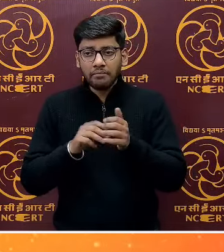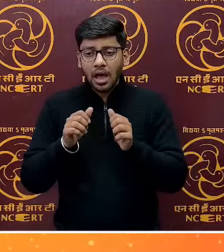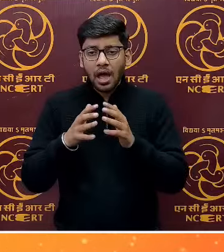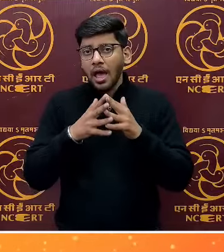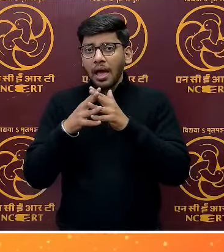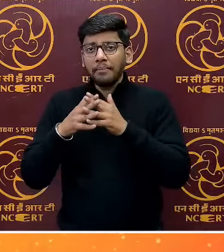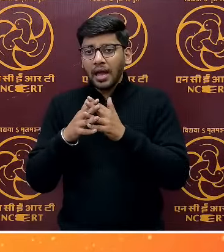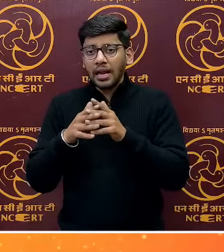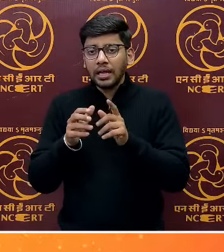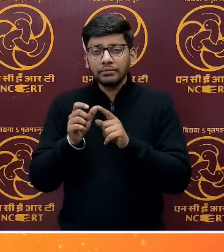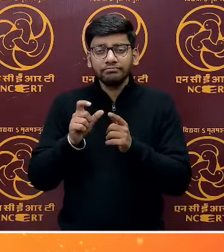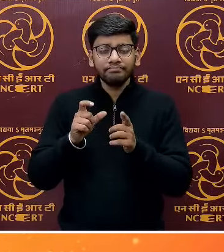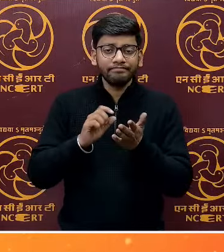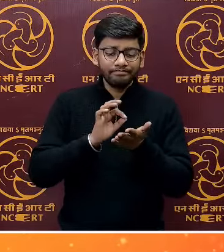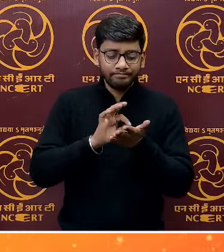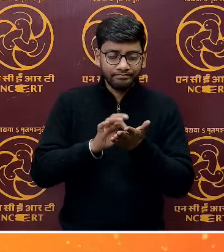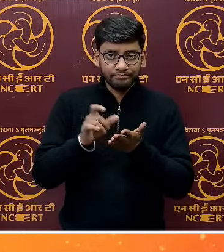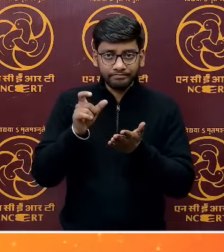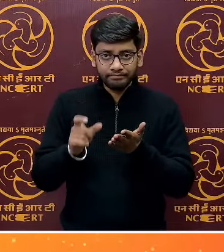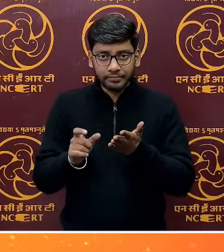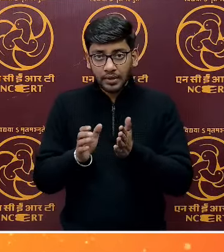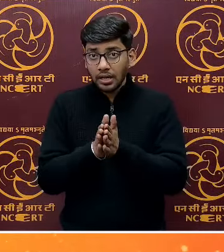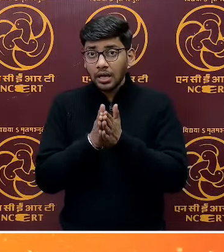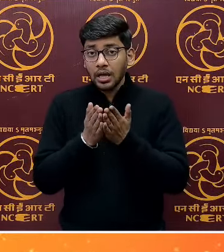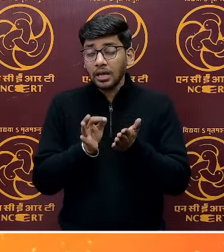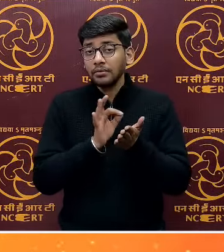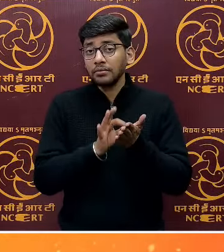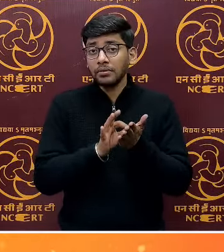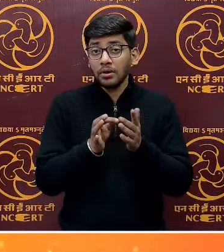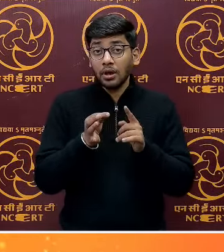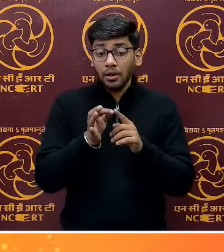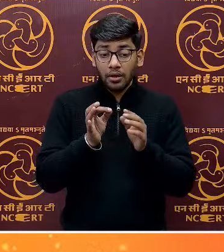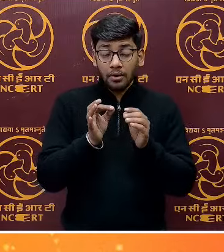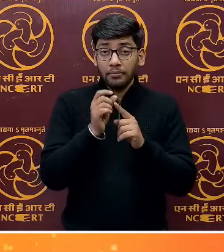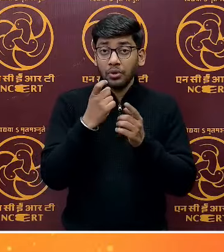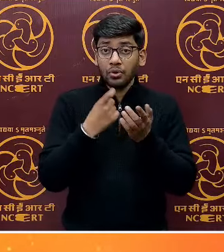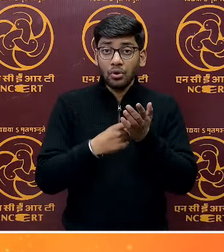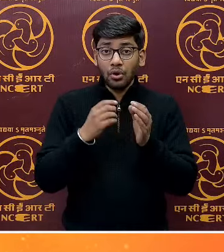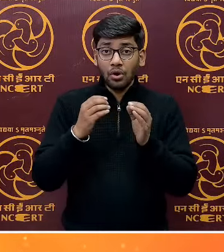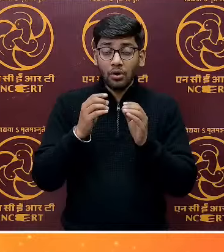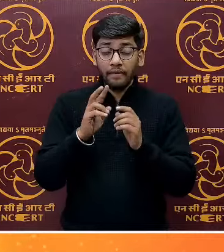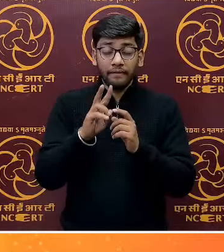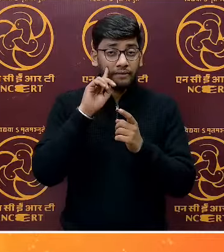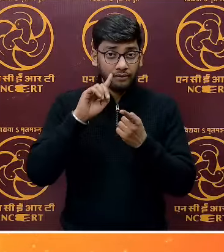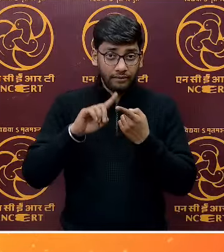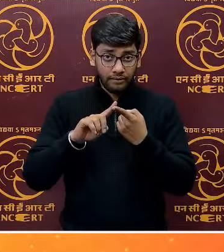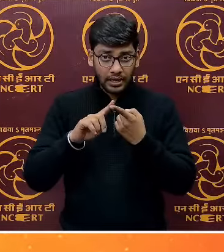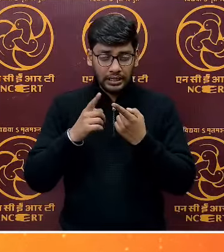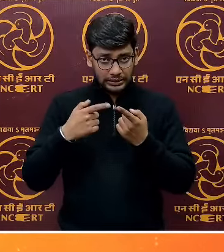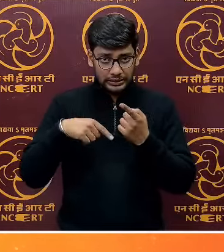class 6 textbook, Purvi, in unit 5, called Kites.